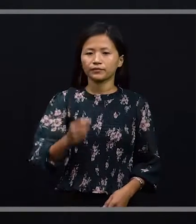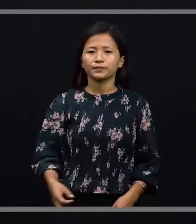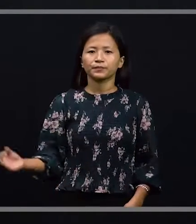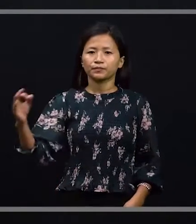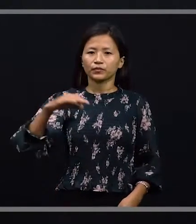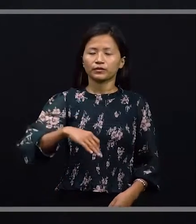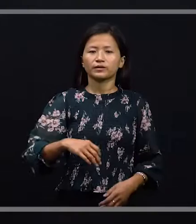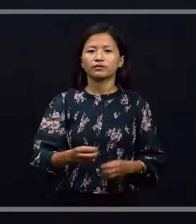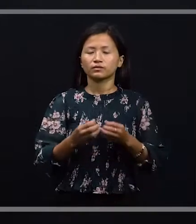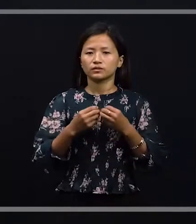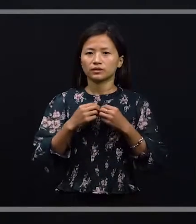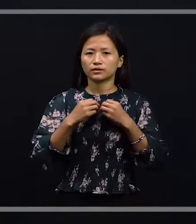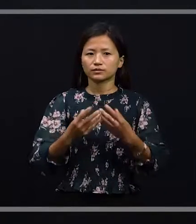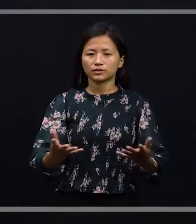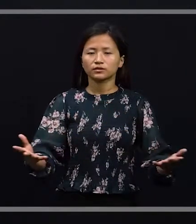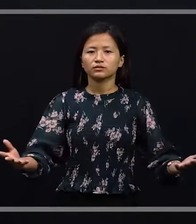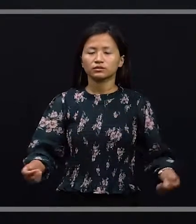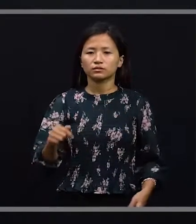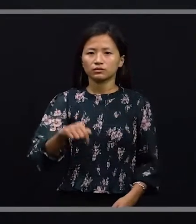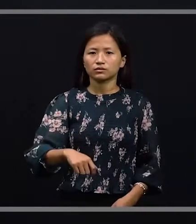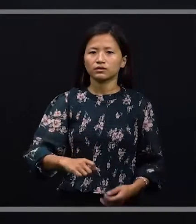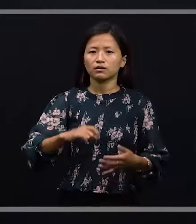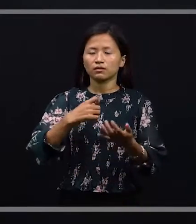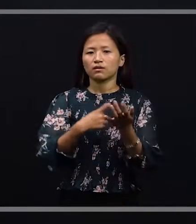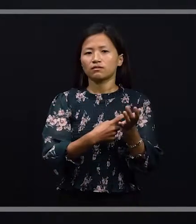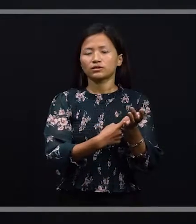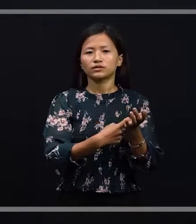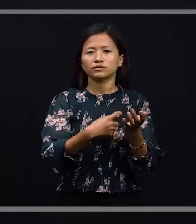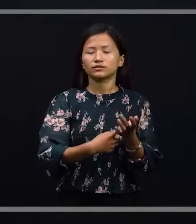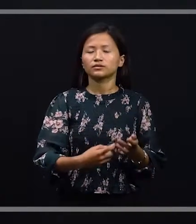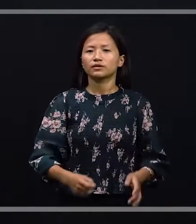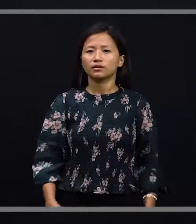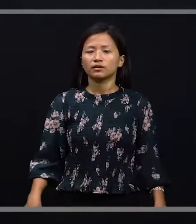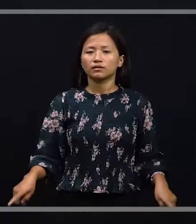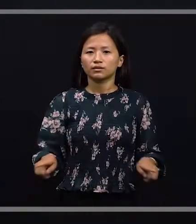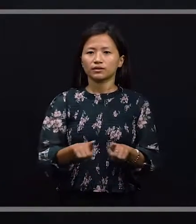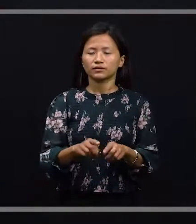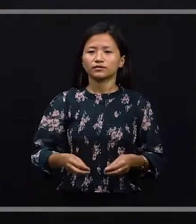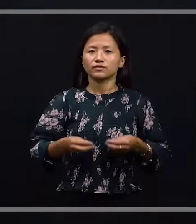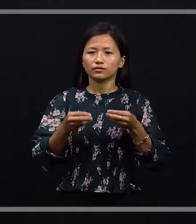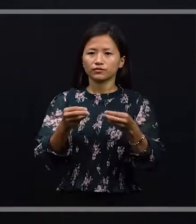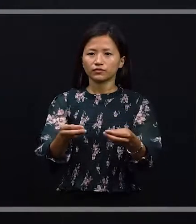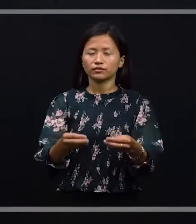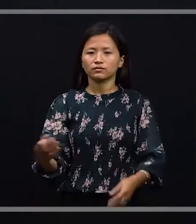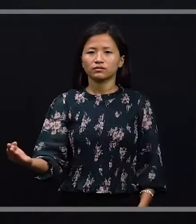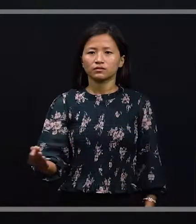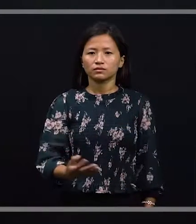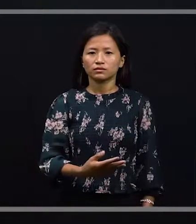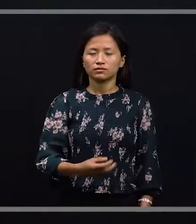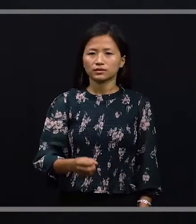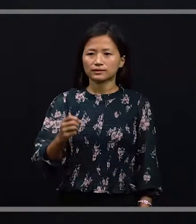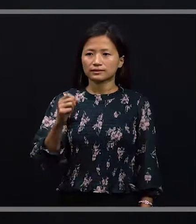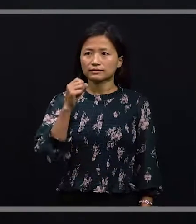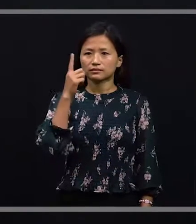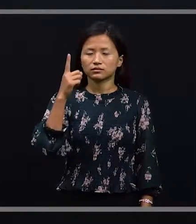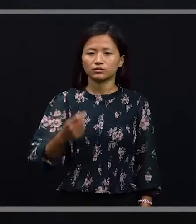did, I'm going to explain to you in detail about Raja Ram Mohan Roy, Ishwar Chandra Vidyasagar, but let me give you a few glimpses